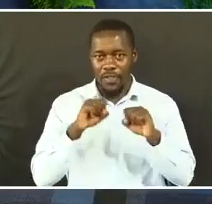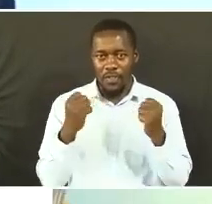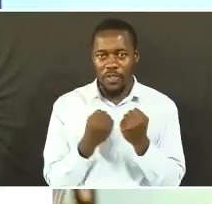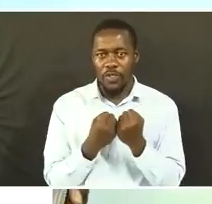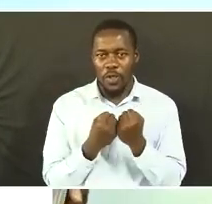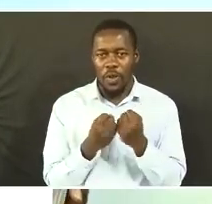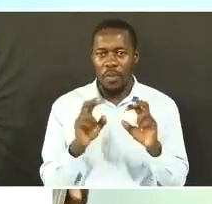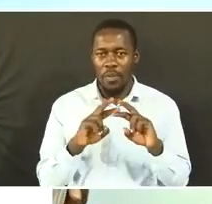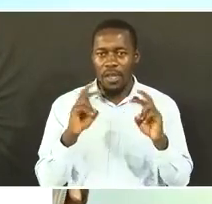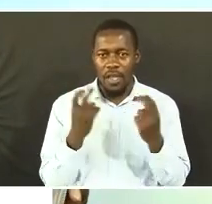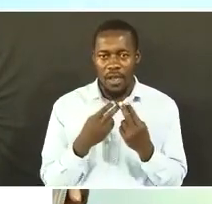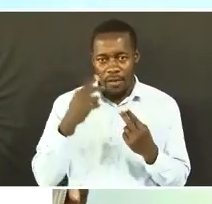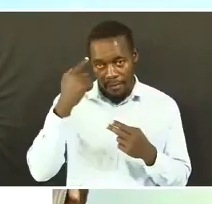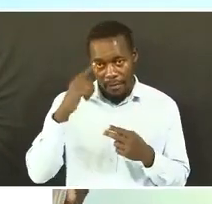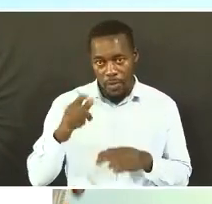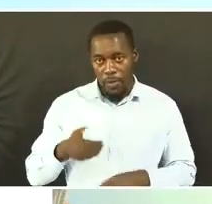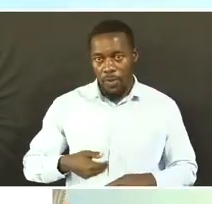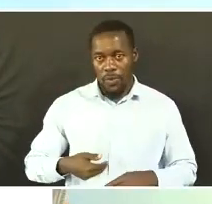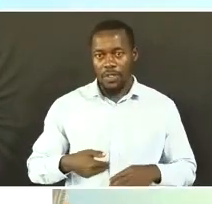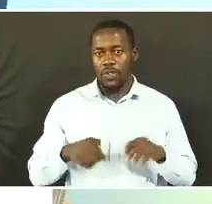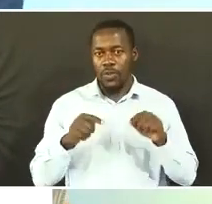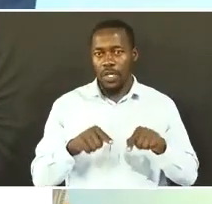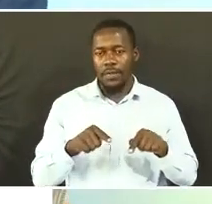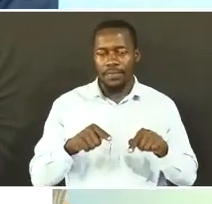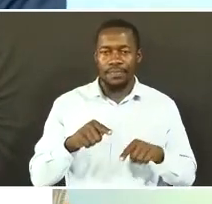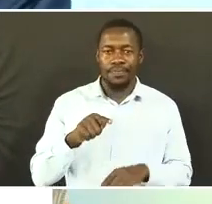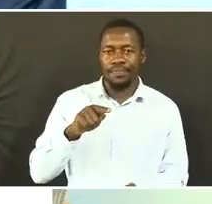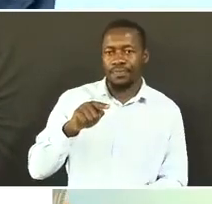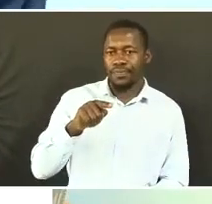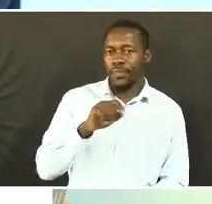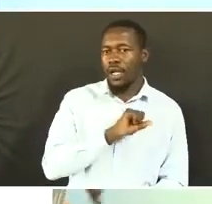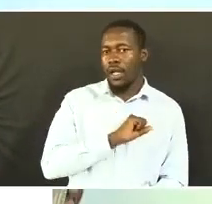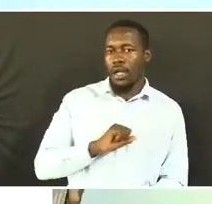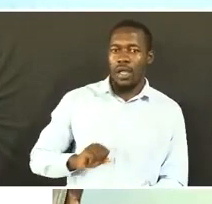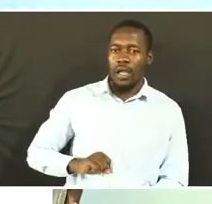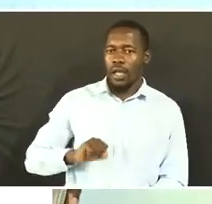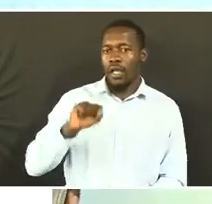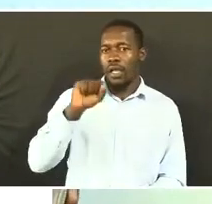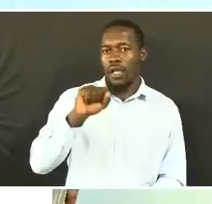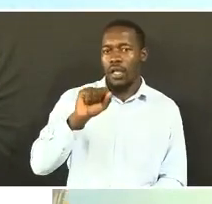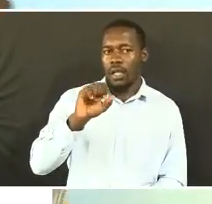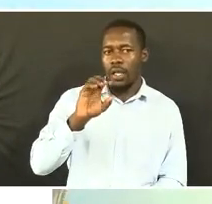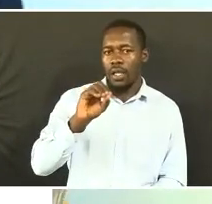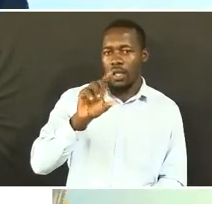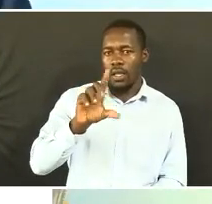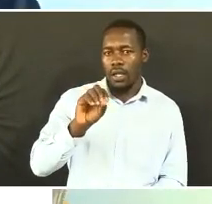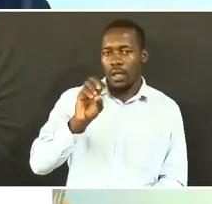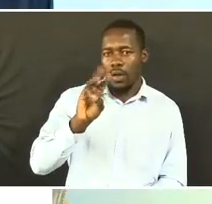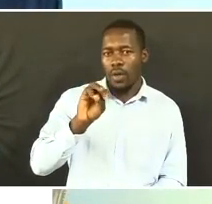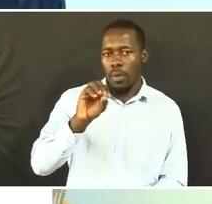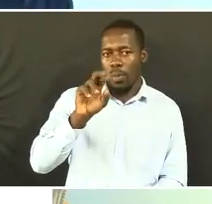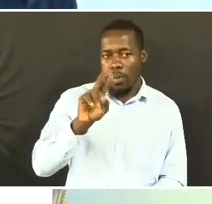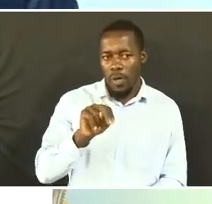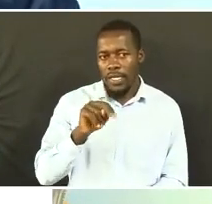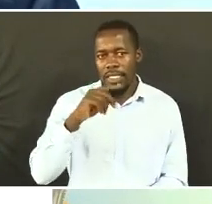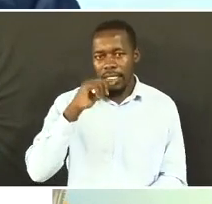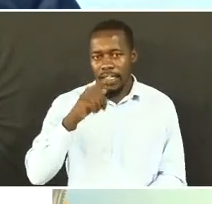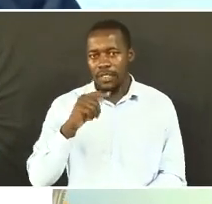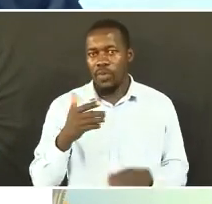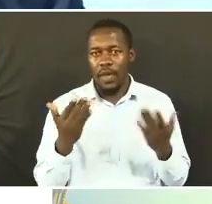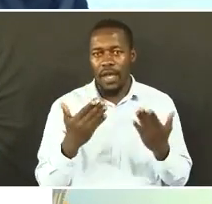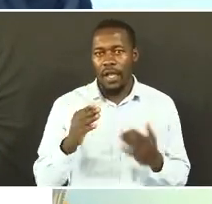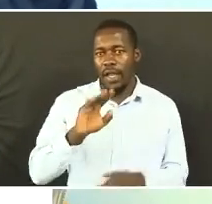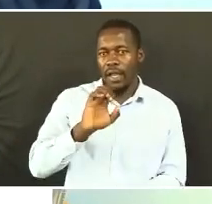digital natives. Solomon says in Ecclesiastes 10:6, I have seen folly set at great